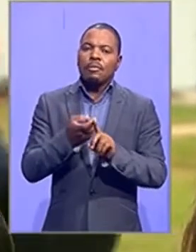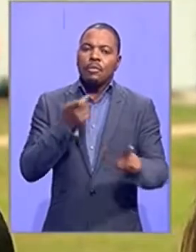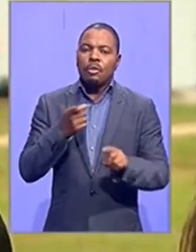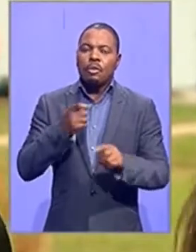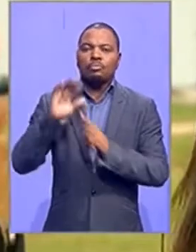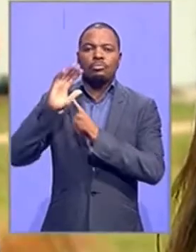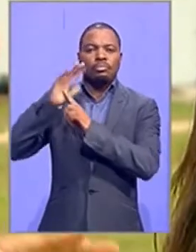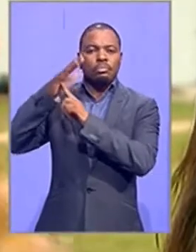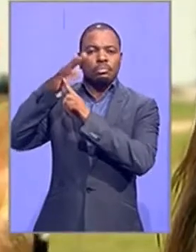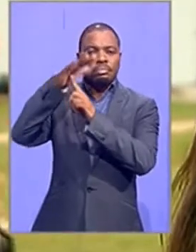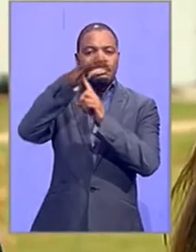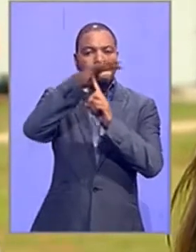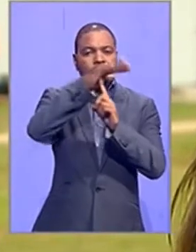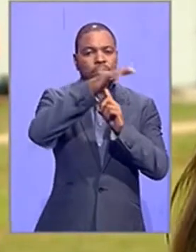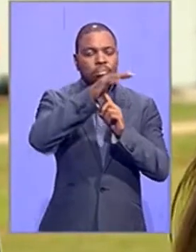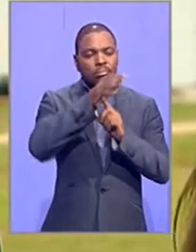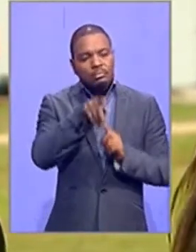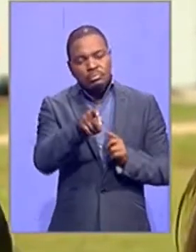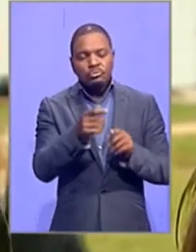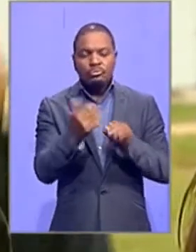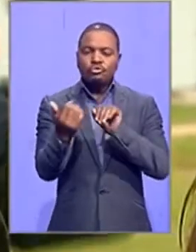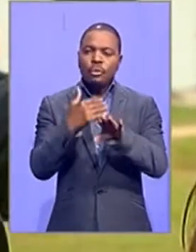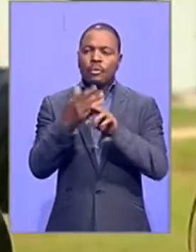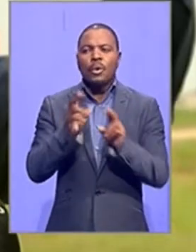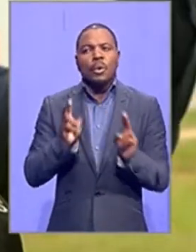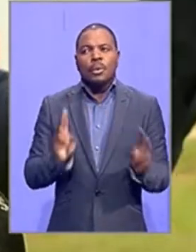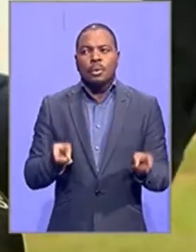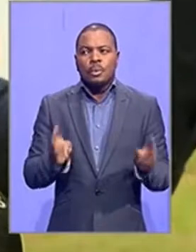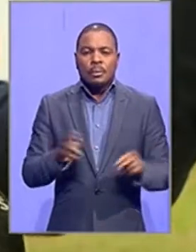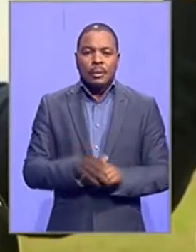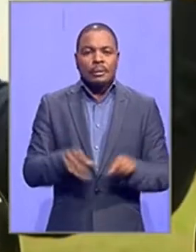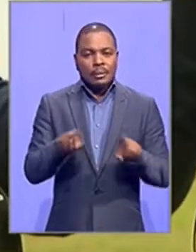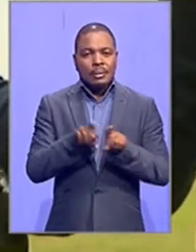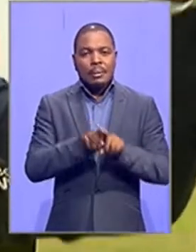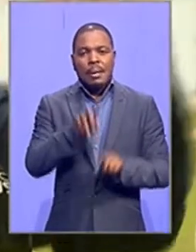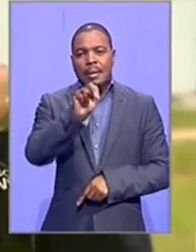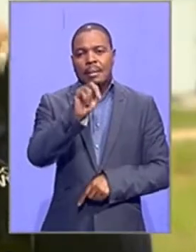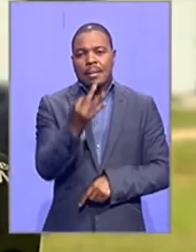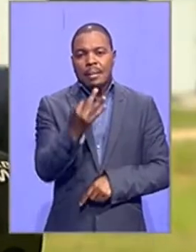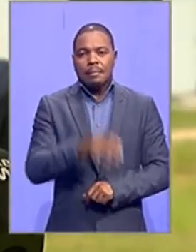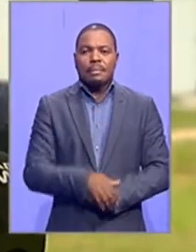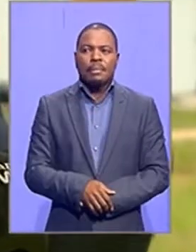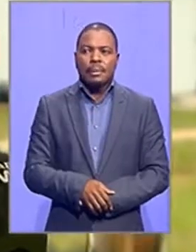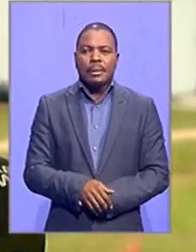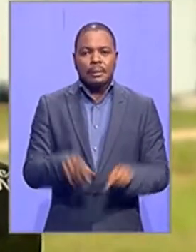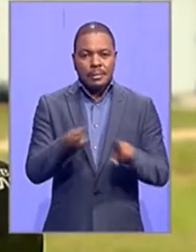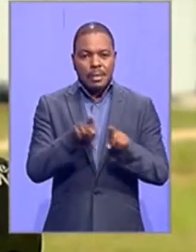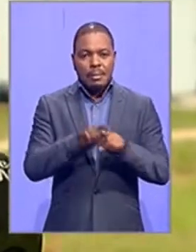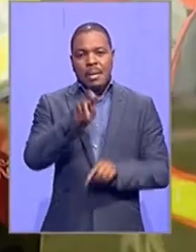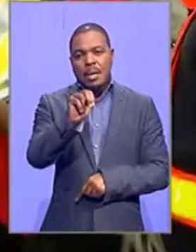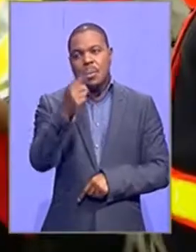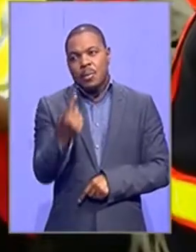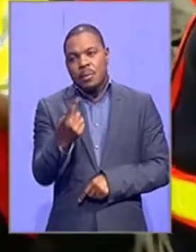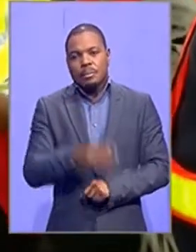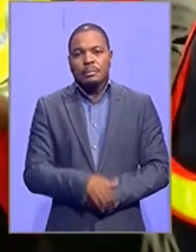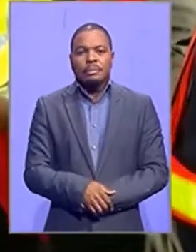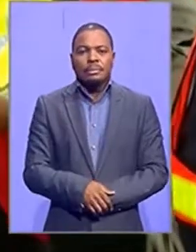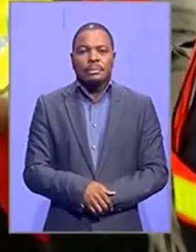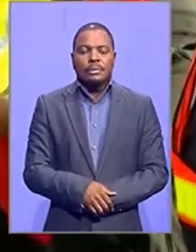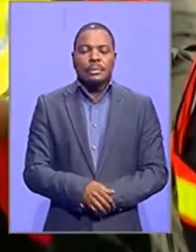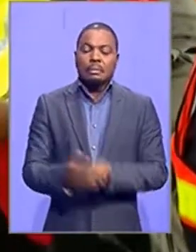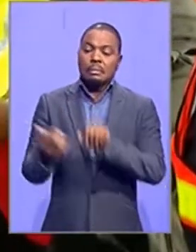chopper, the traffic is normal, and that goes also for the entry and also the N1.